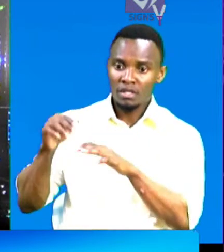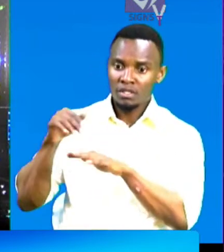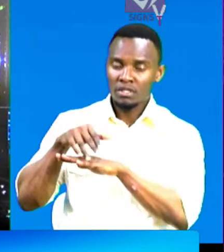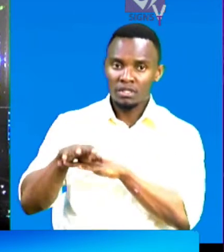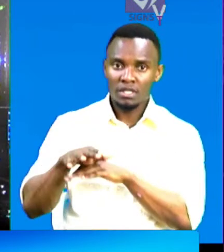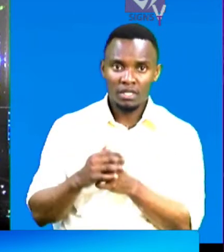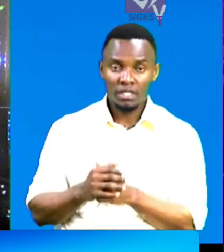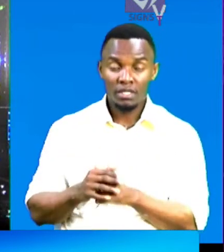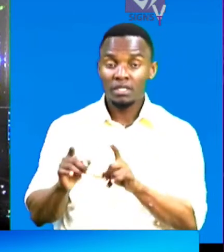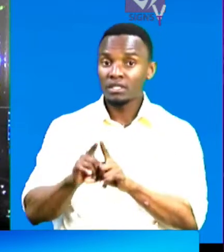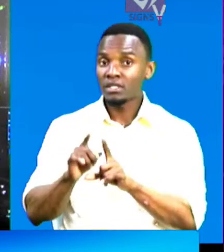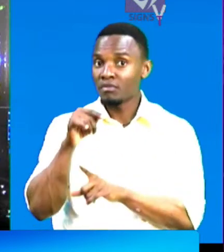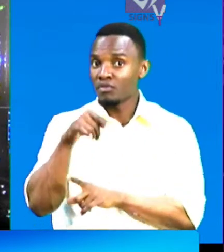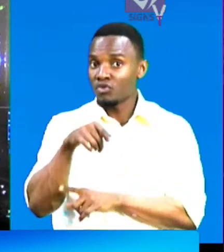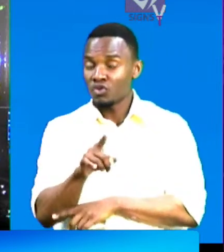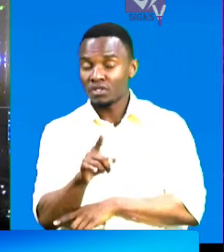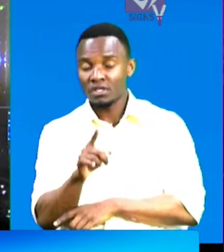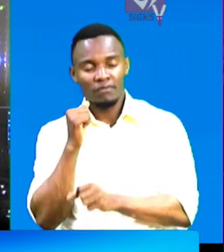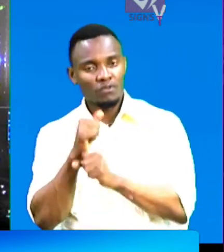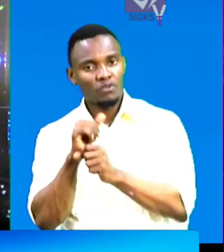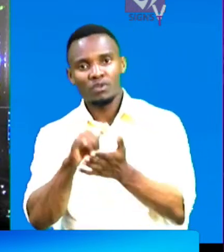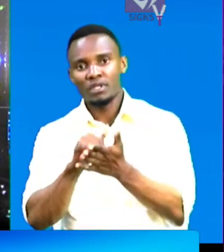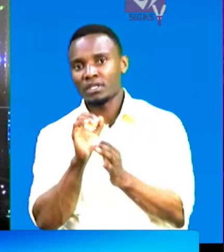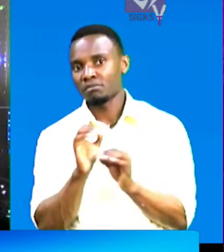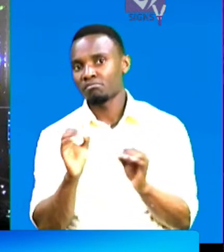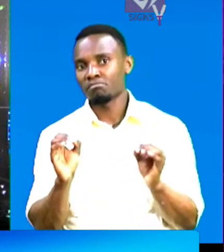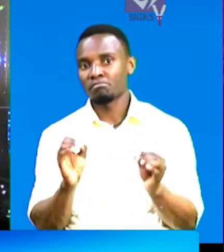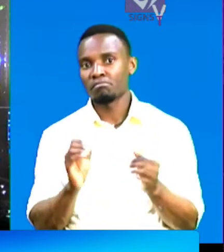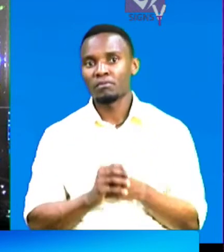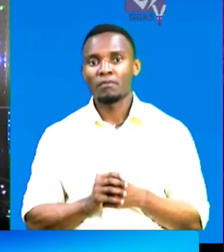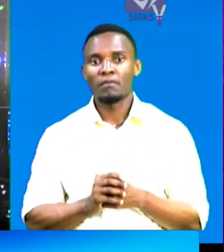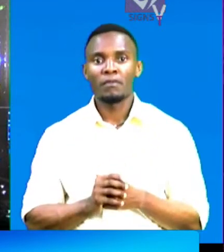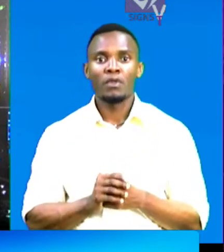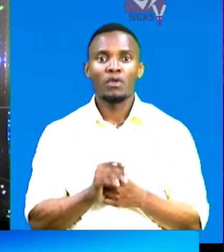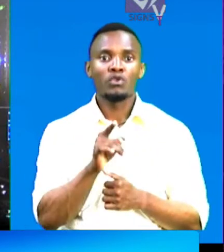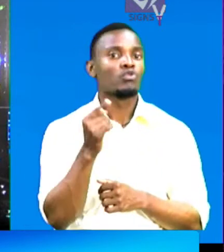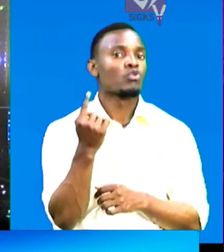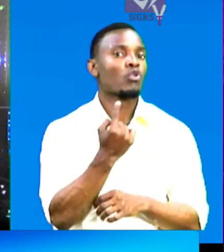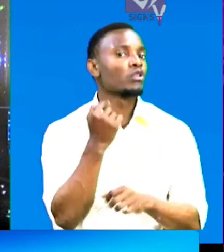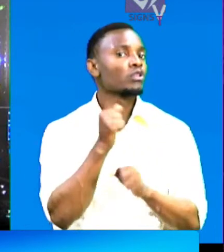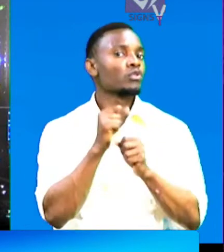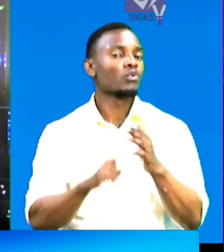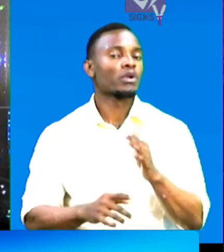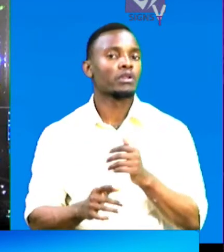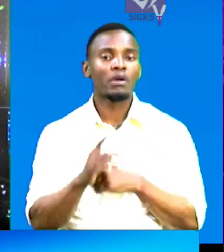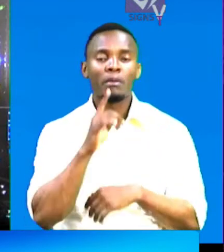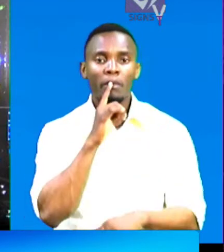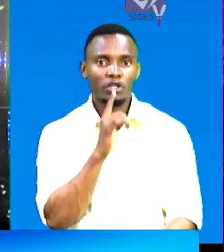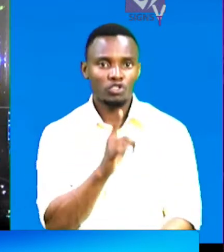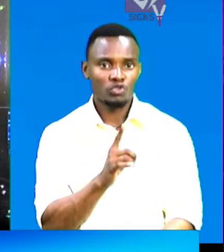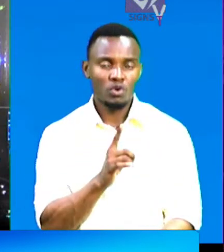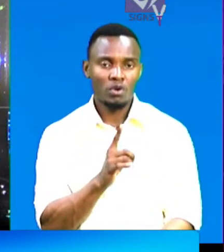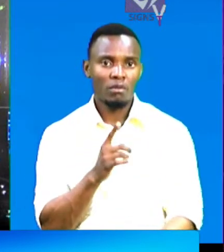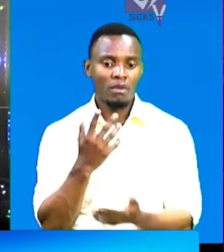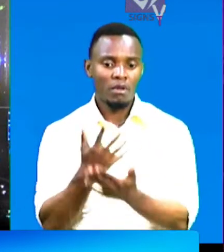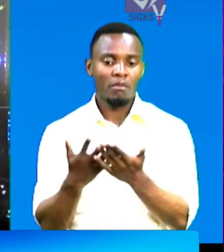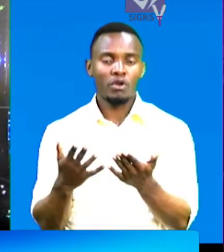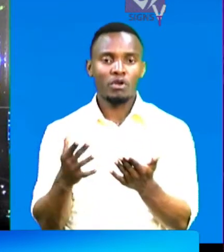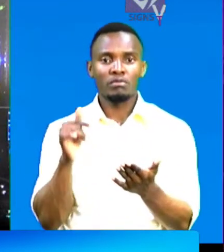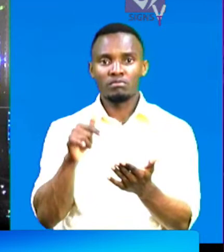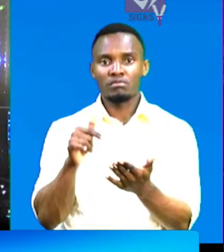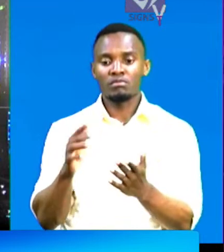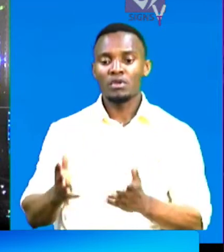a drop shipper, you'll not do that. You'll just make sure that the products